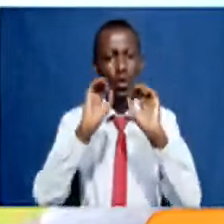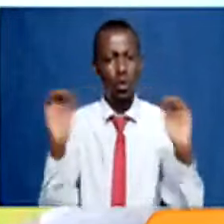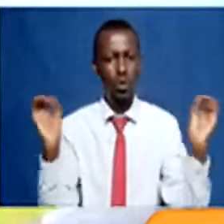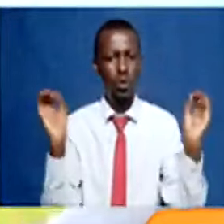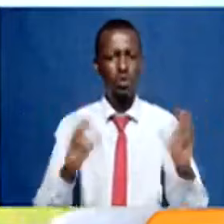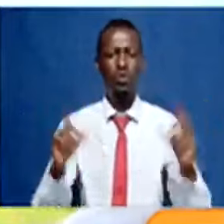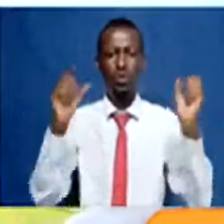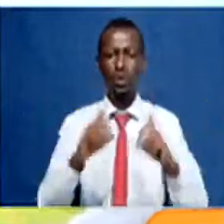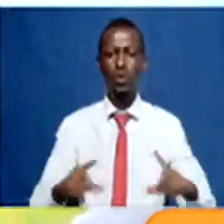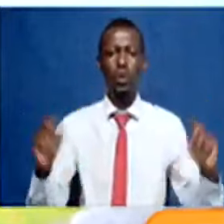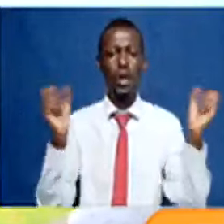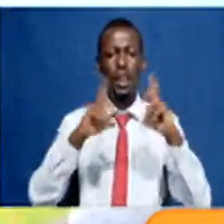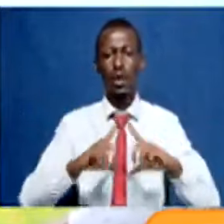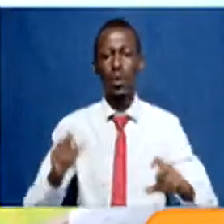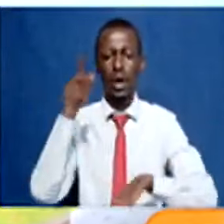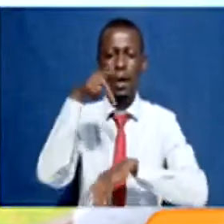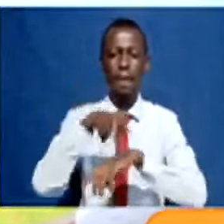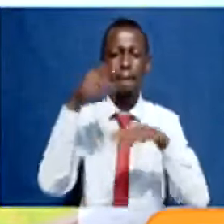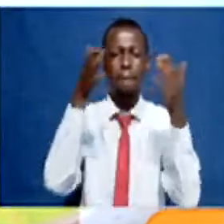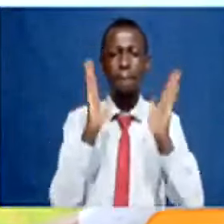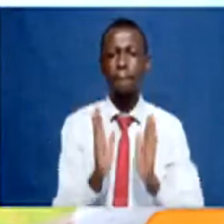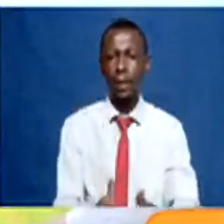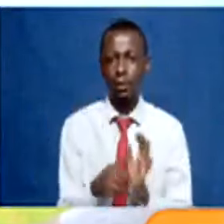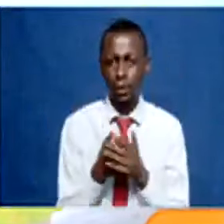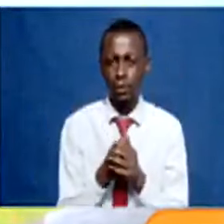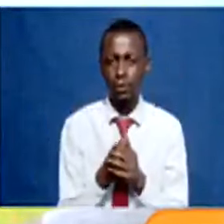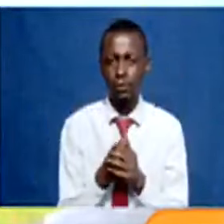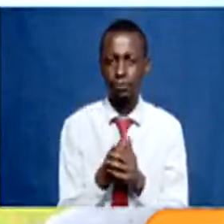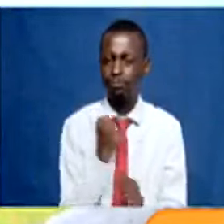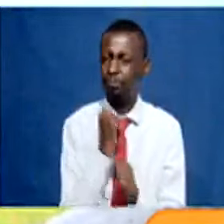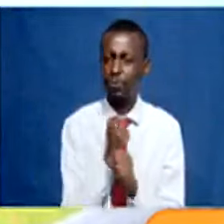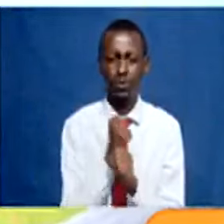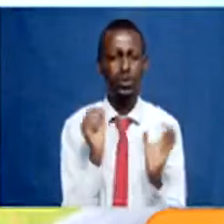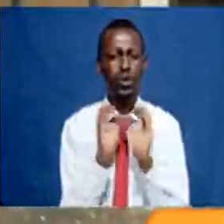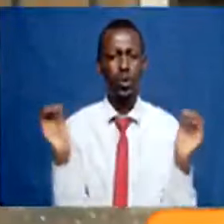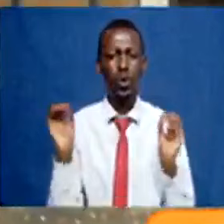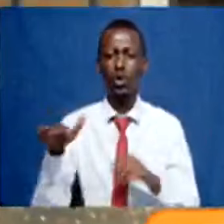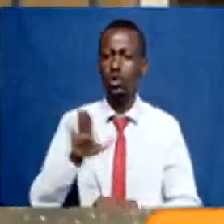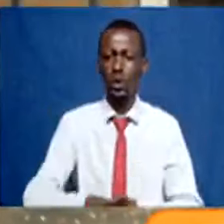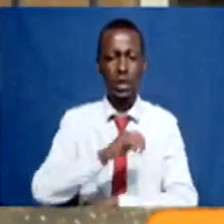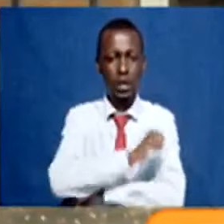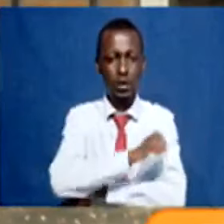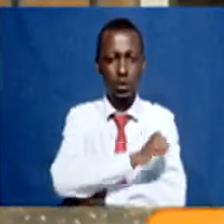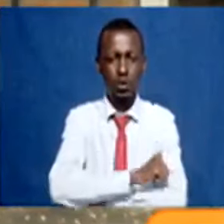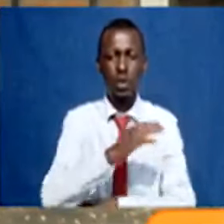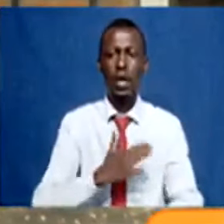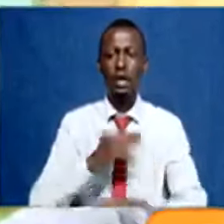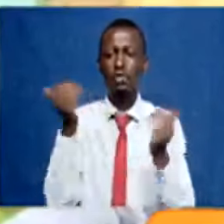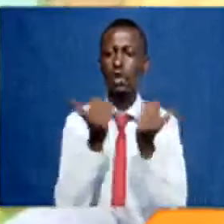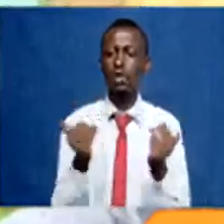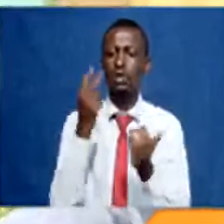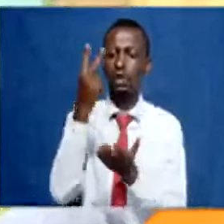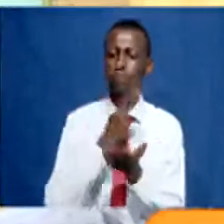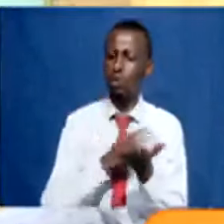Walikuwa wanasema ati prince hakuna kitu anafanya kwa hii shule. Watoto wetu wamemaliza wiki